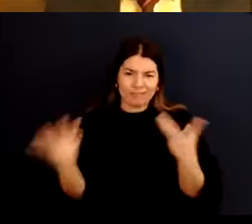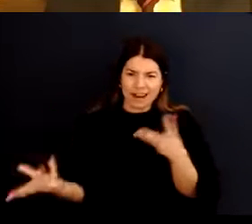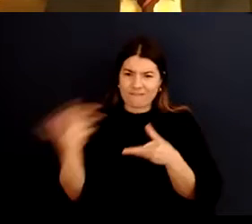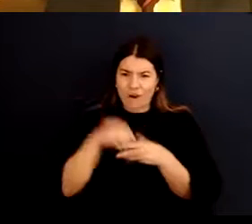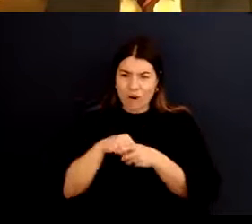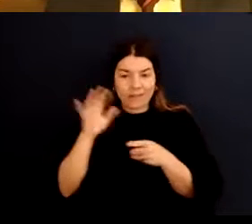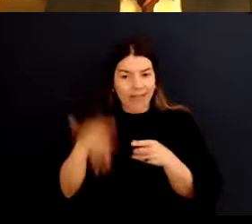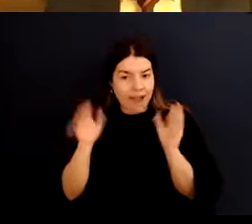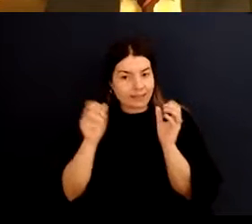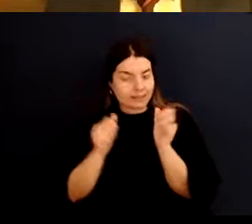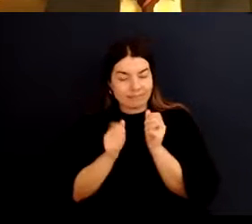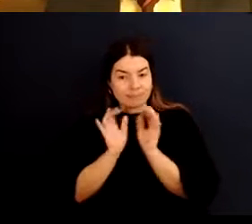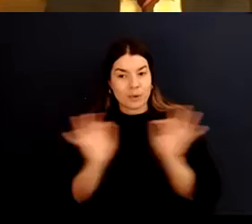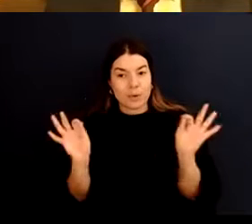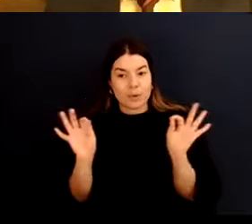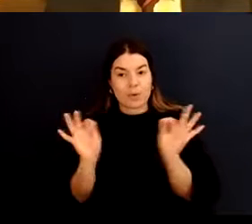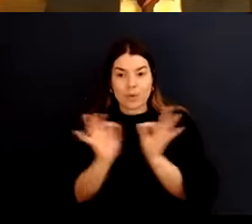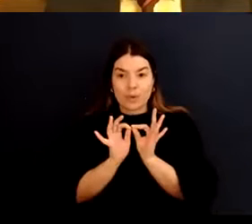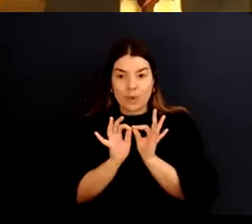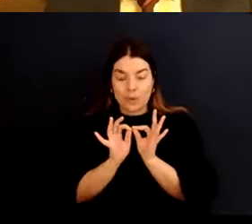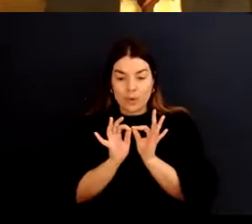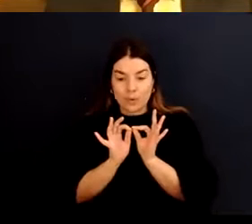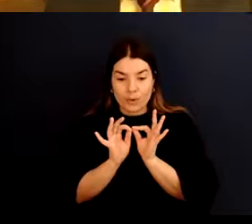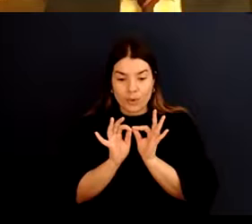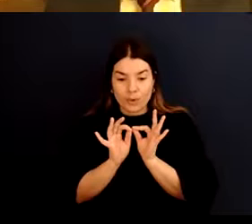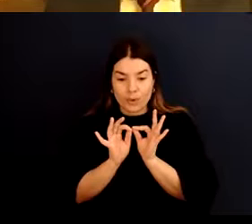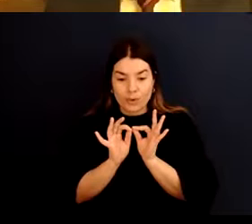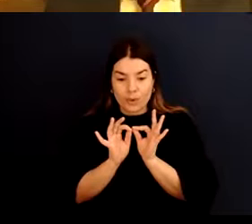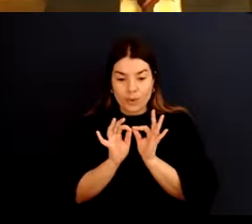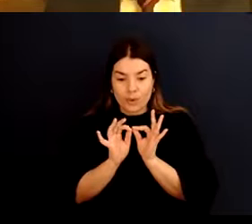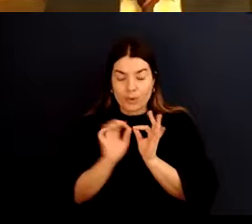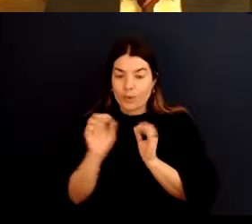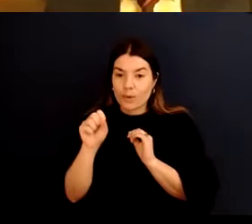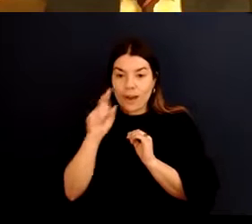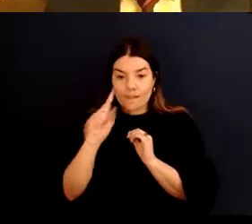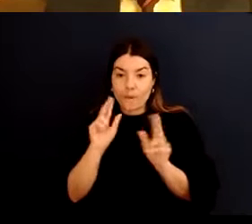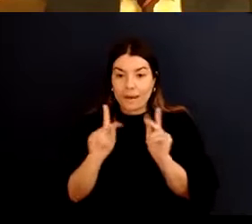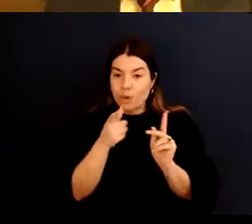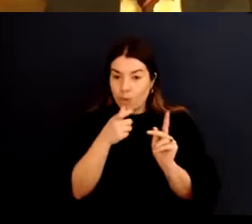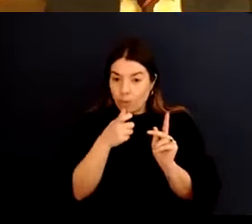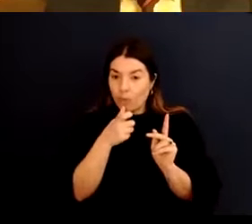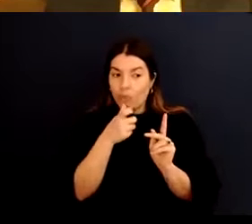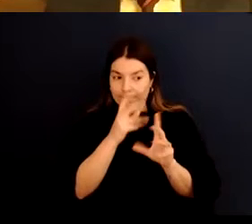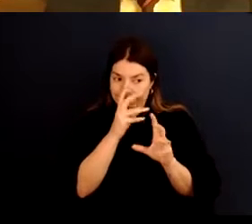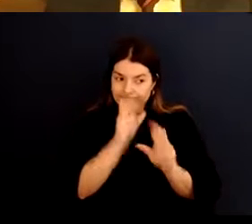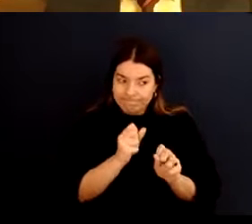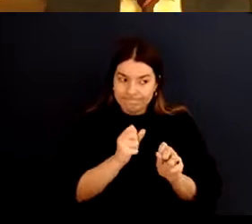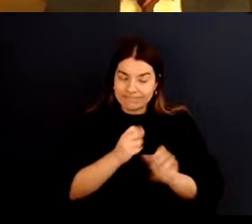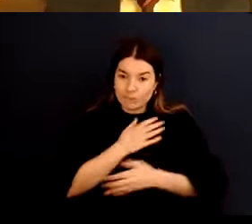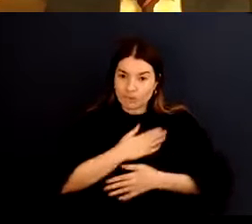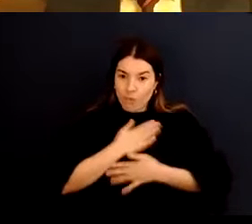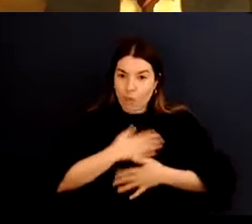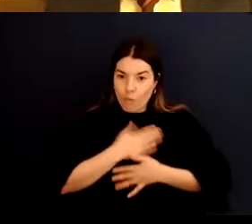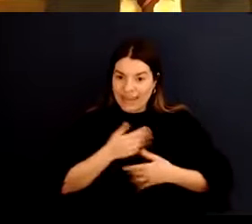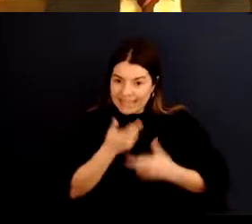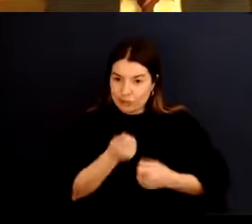is very, that I have experienced, are very civic minded, and they want to exercise their right